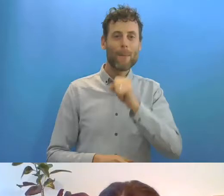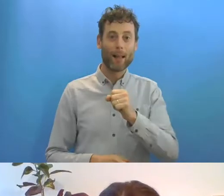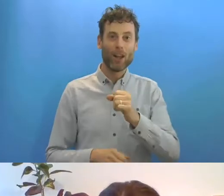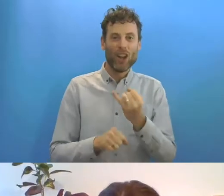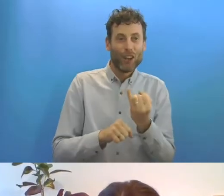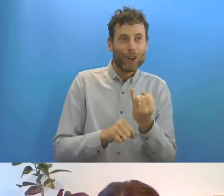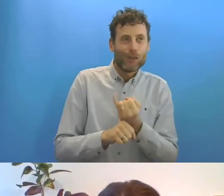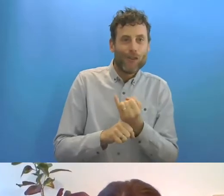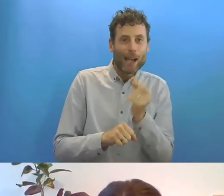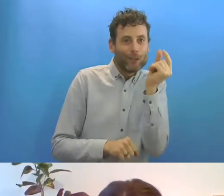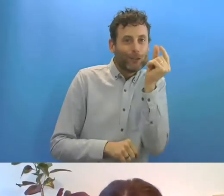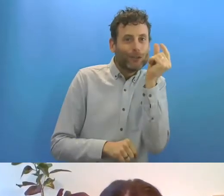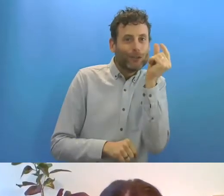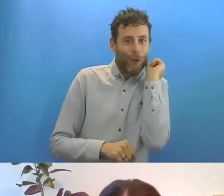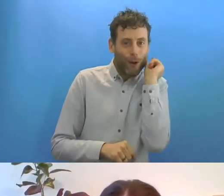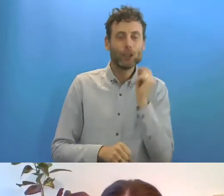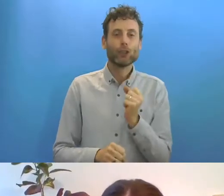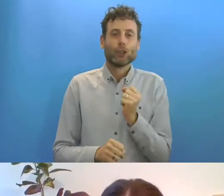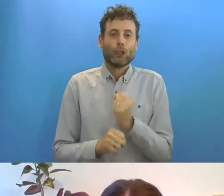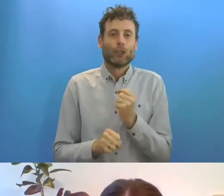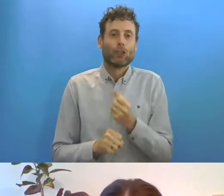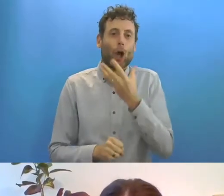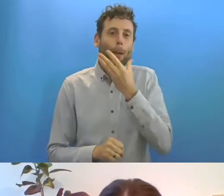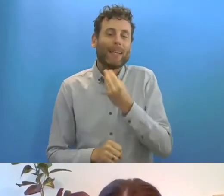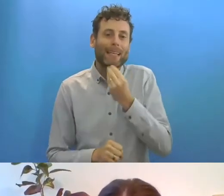hair and a ginger beard and mustache.